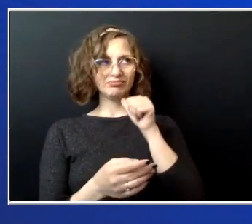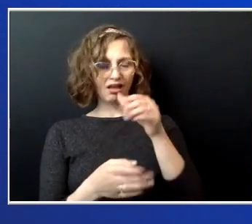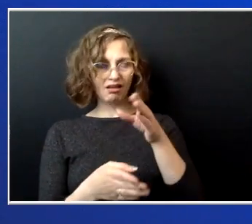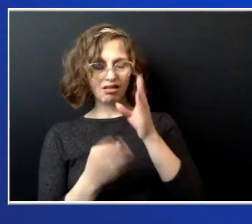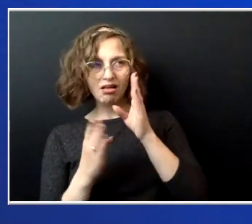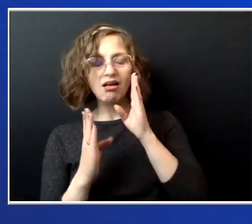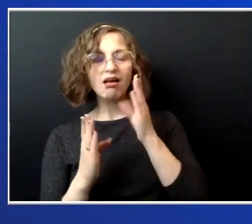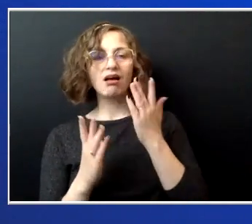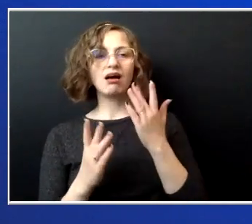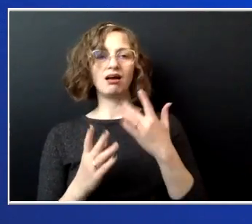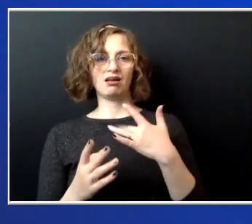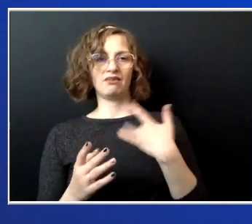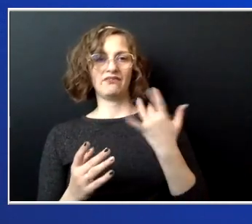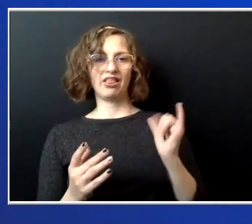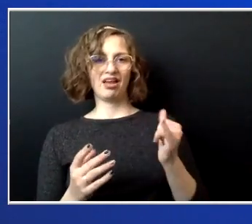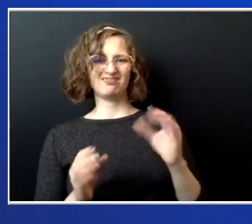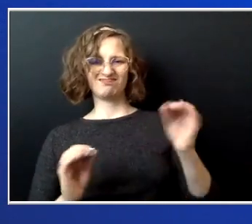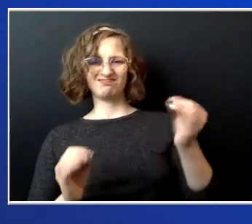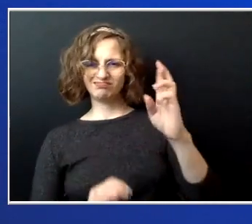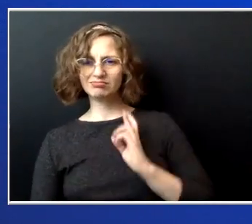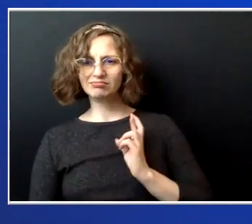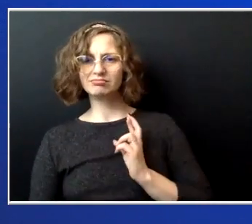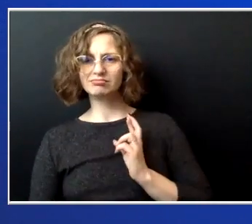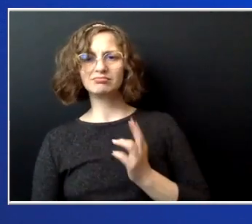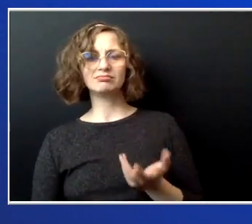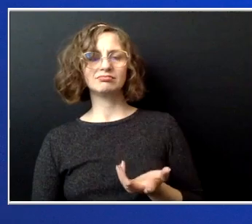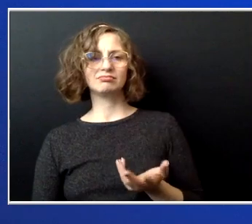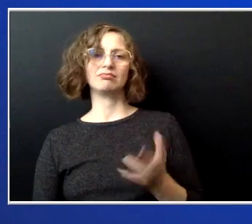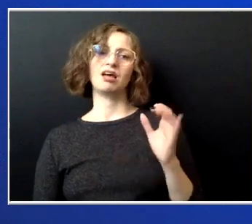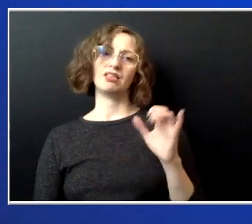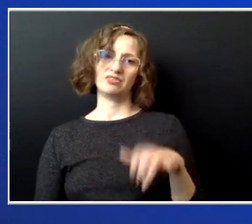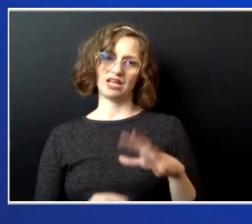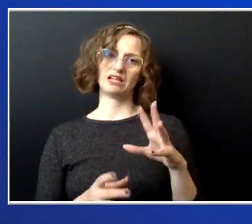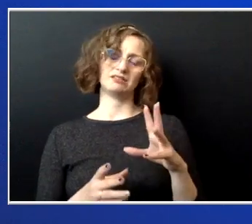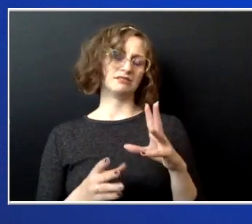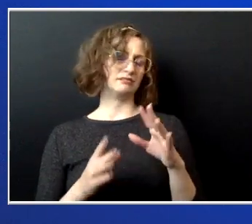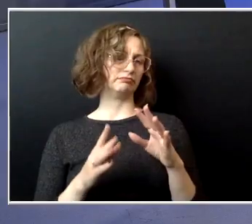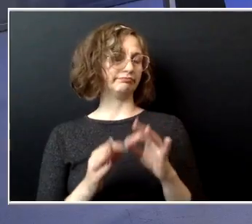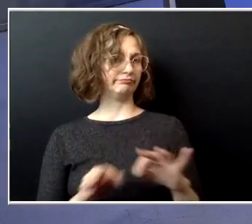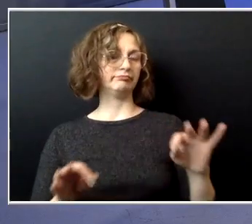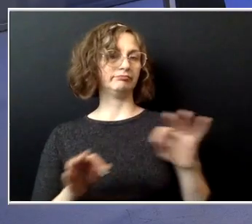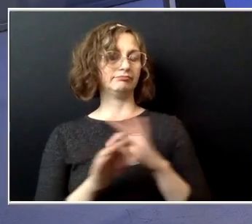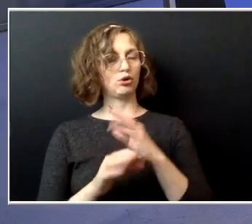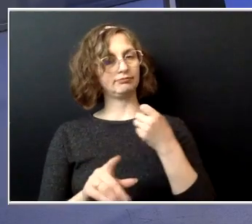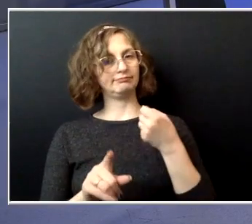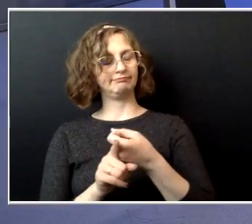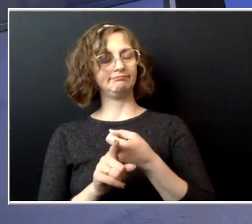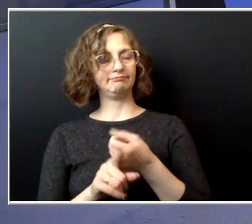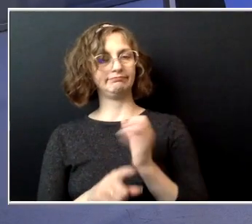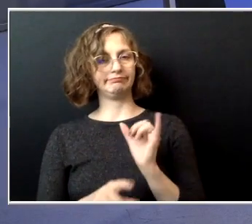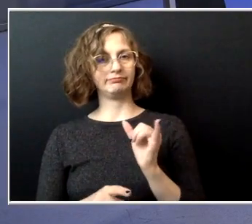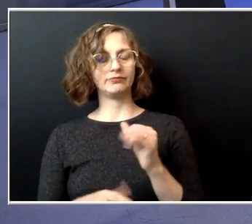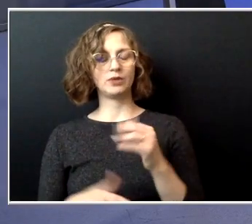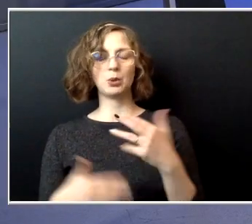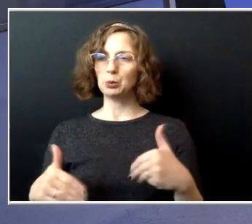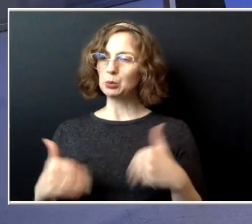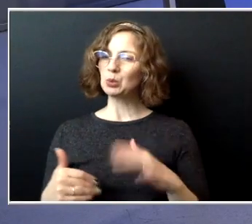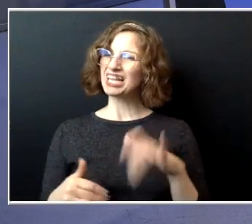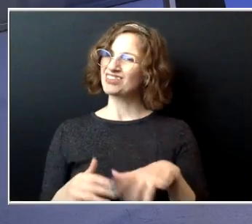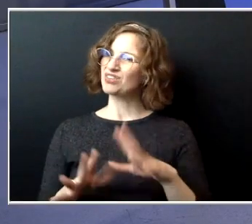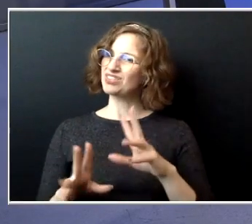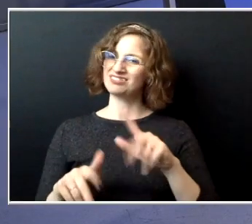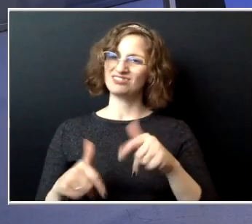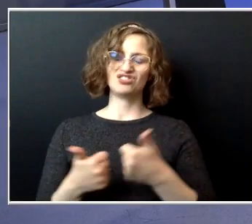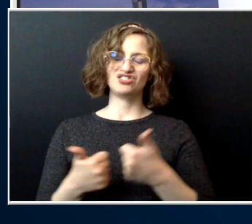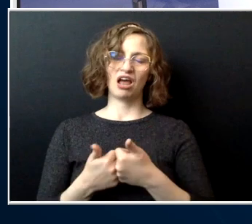being respected. And I think that plays a primary role. Yeah, those are really, really hard things. Well, this has